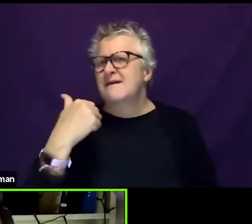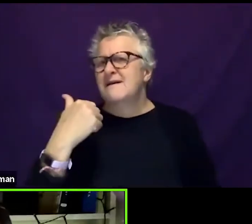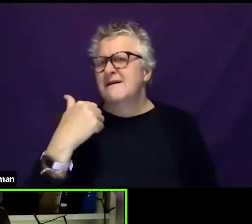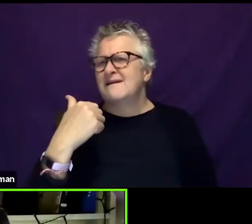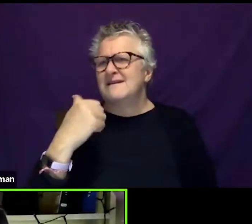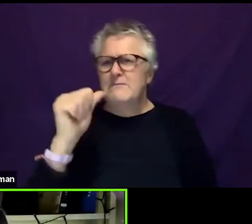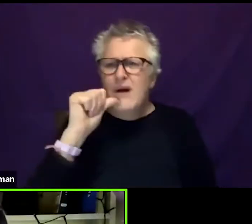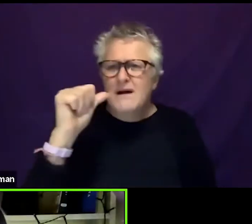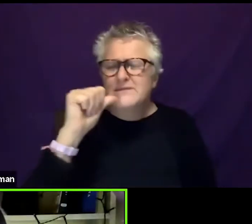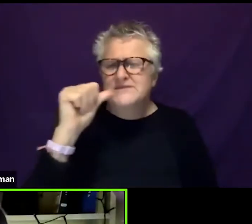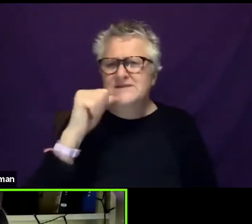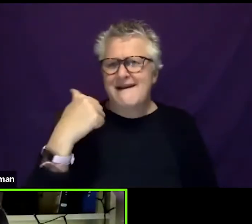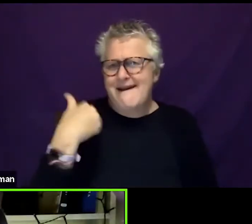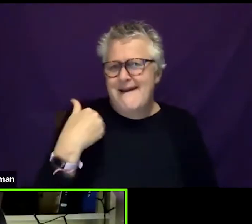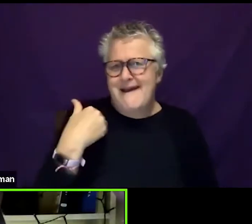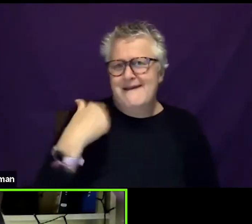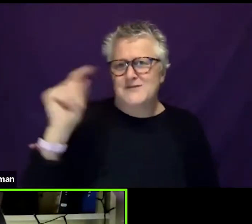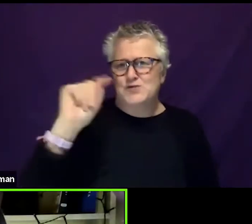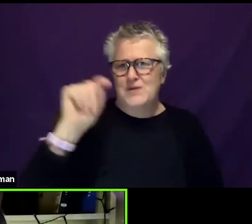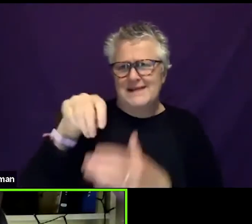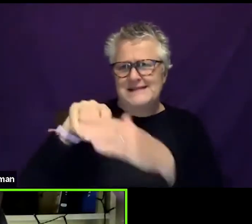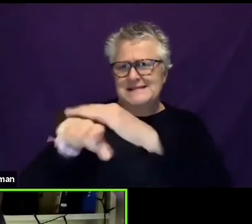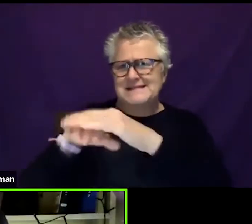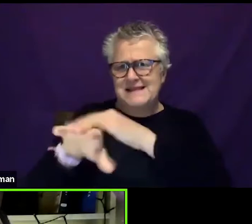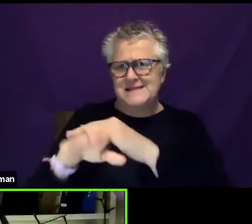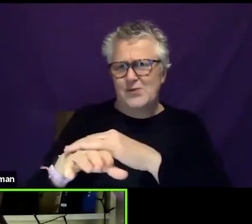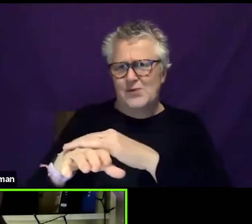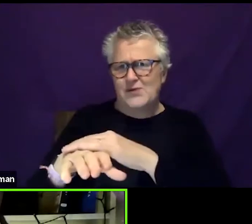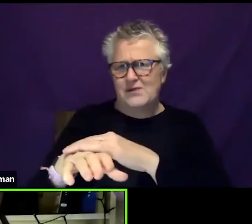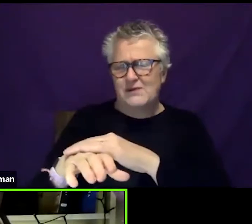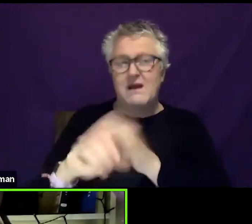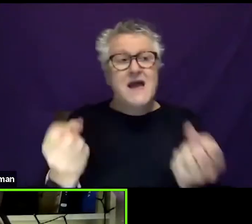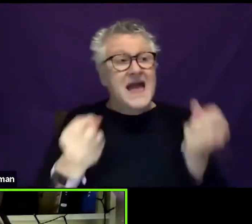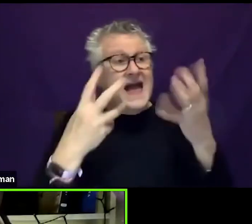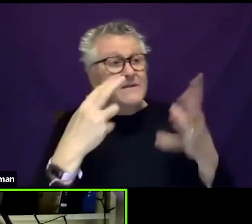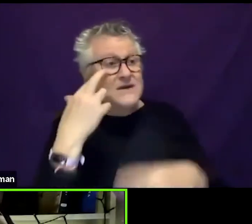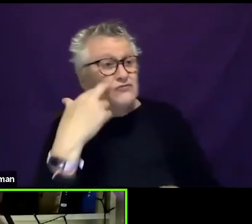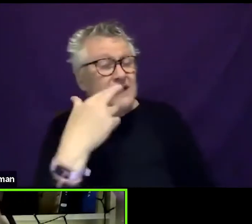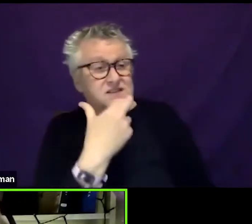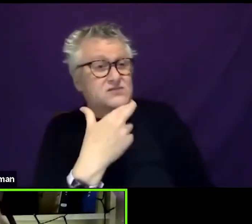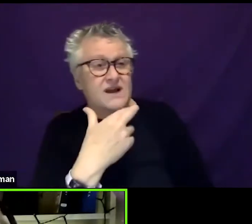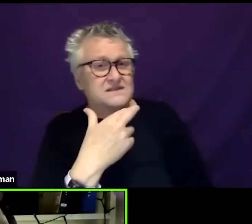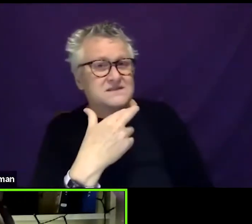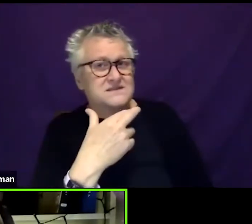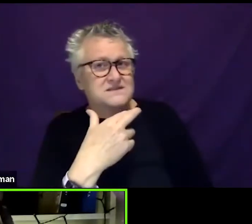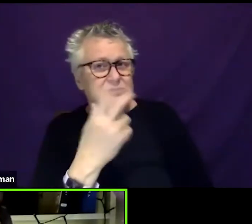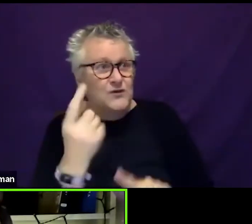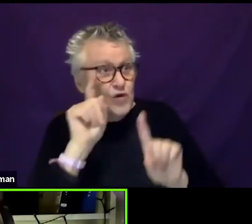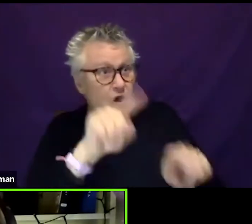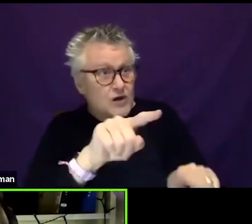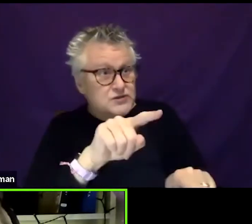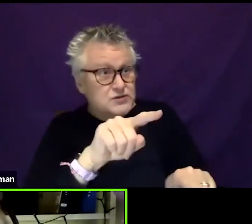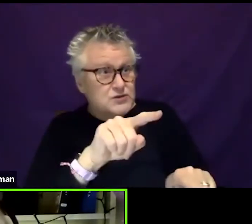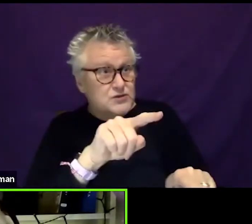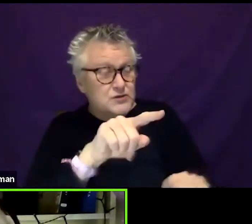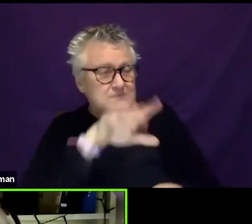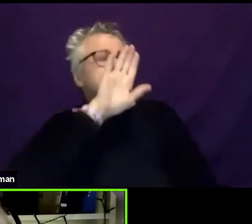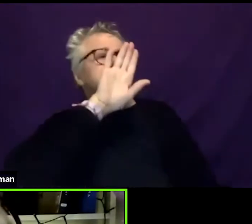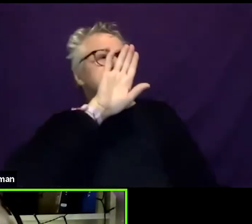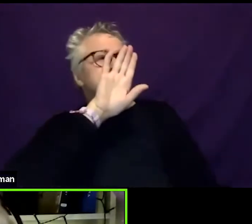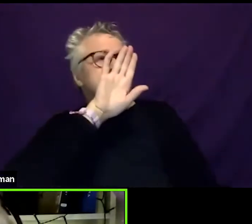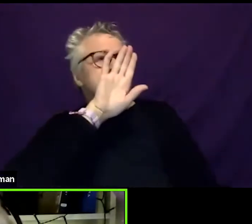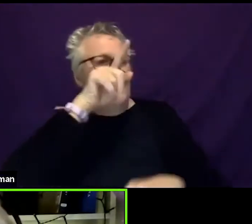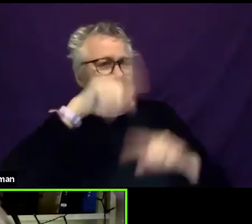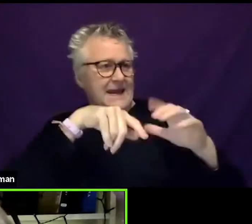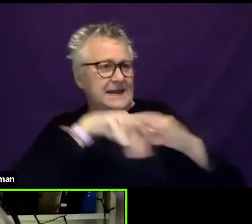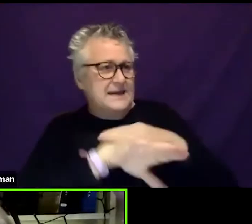how many places do you go to as a non-disabled person, I say, that you notice are inaccessible? How many Braille menus